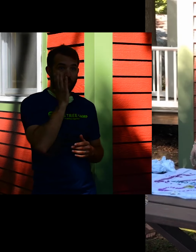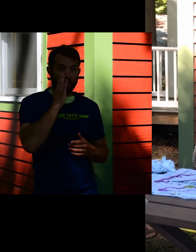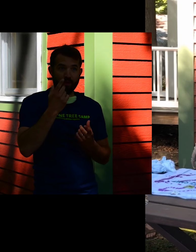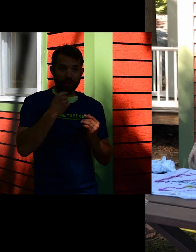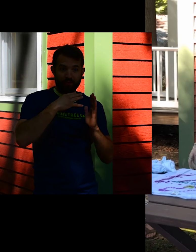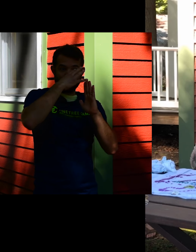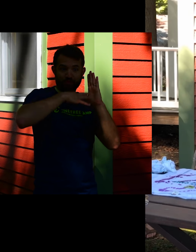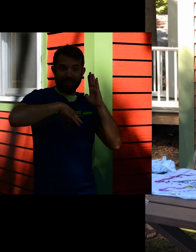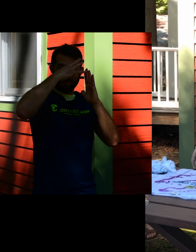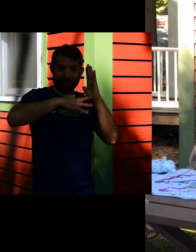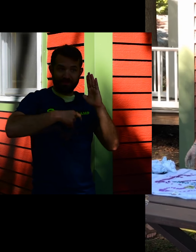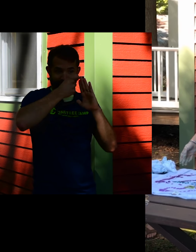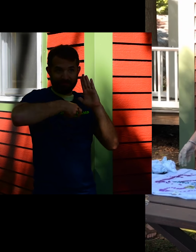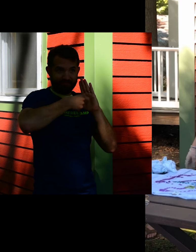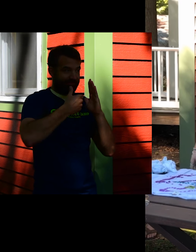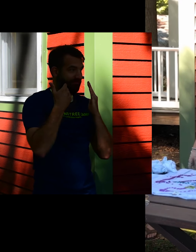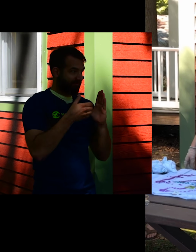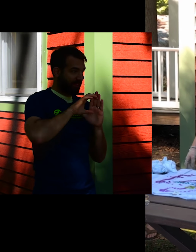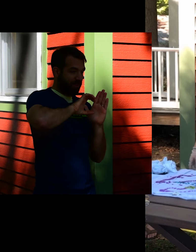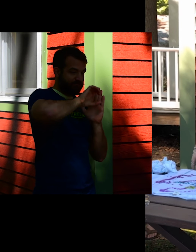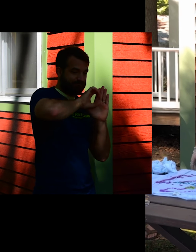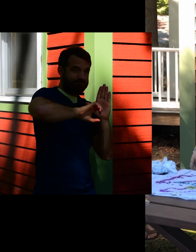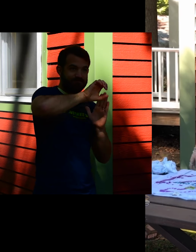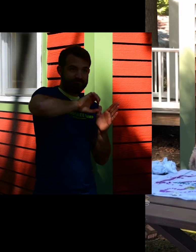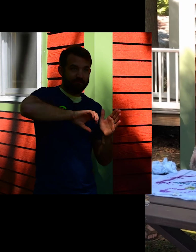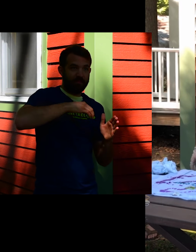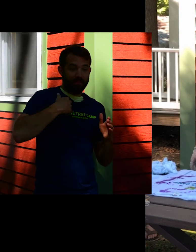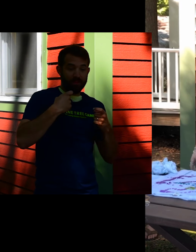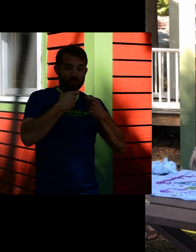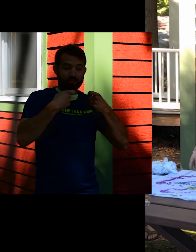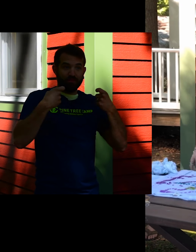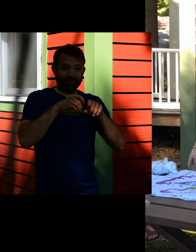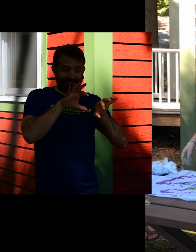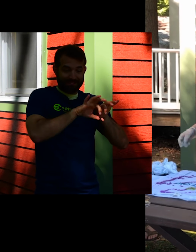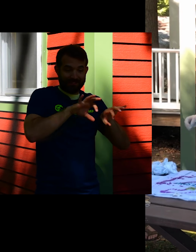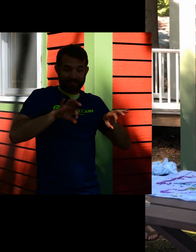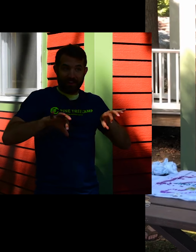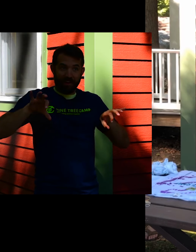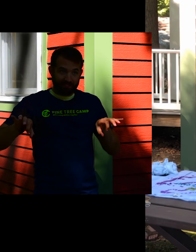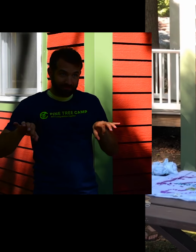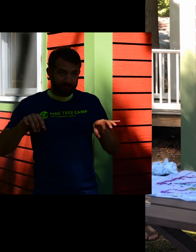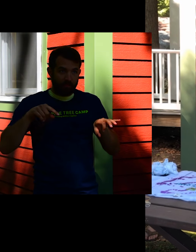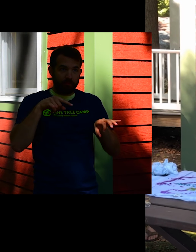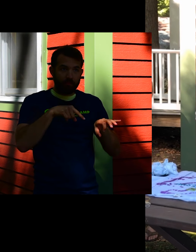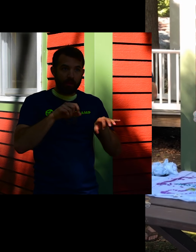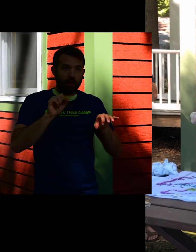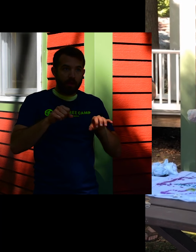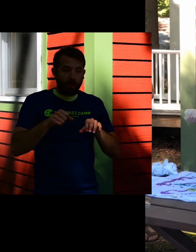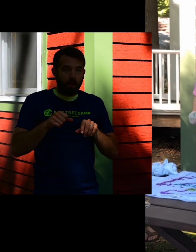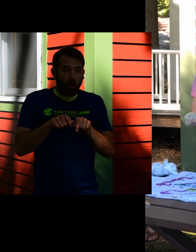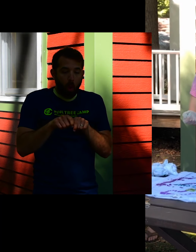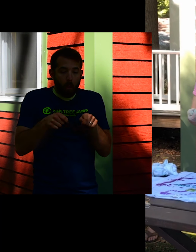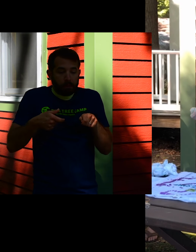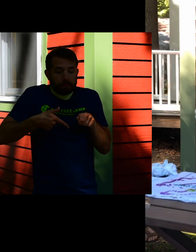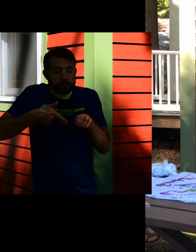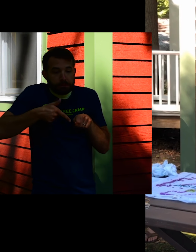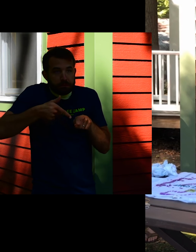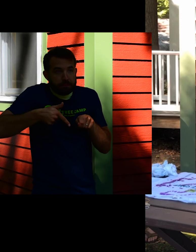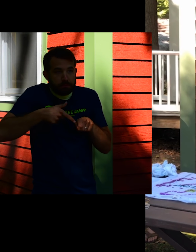shirt. And for anything that's folded with rubber bands, you'll want to make sure you get into all the folds of the